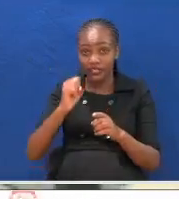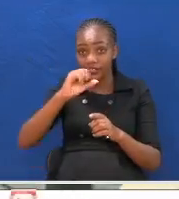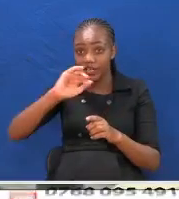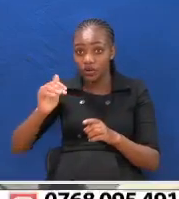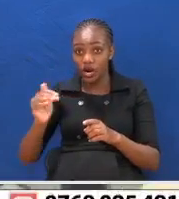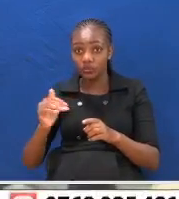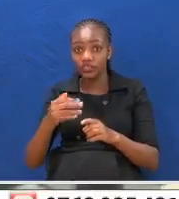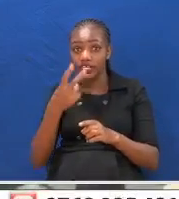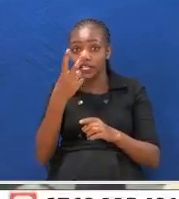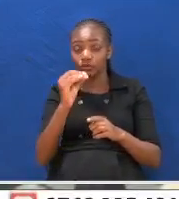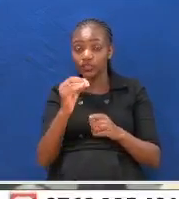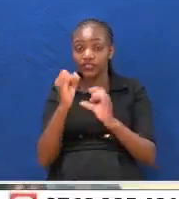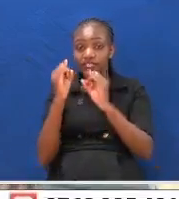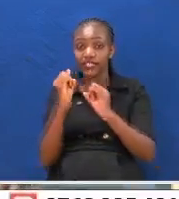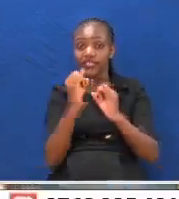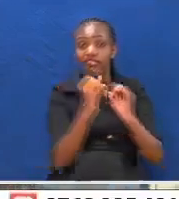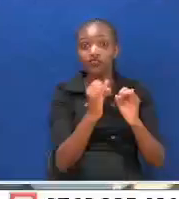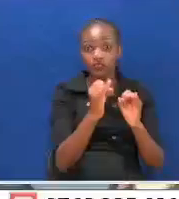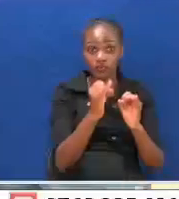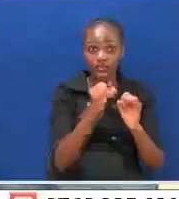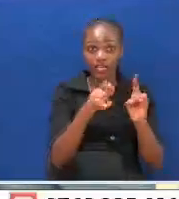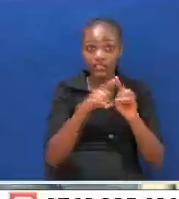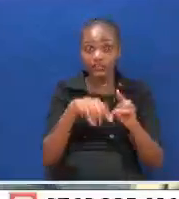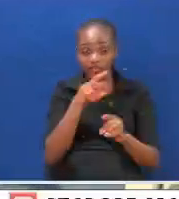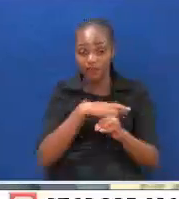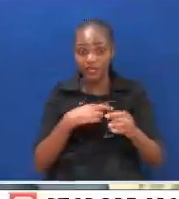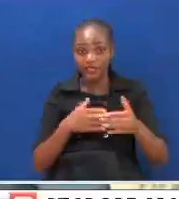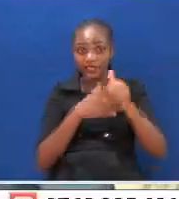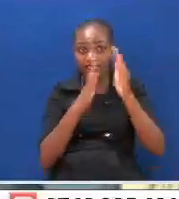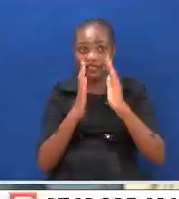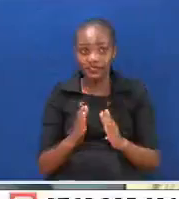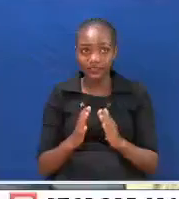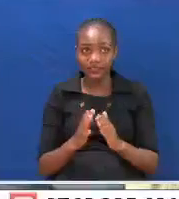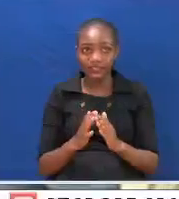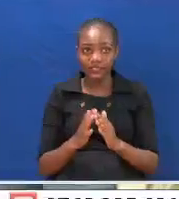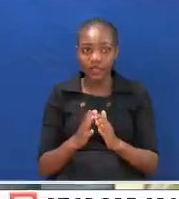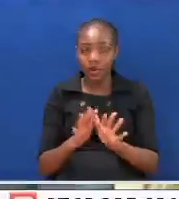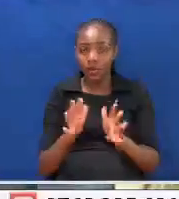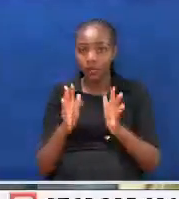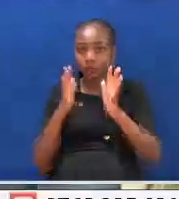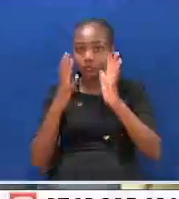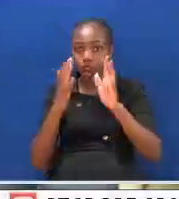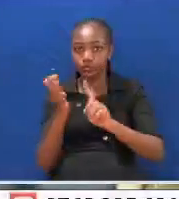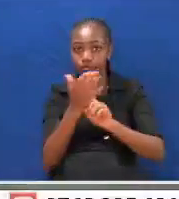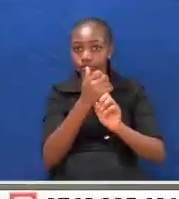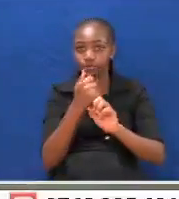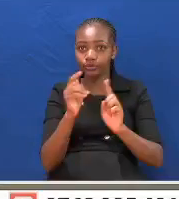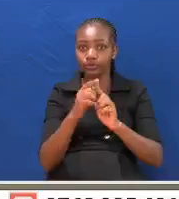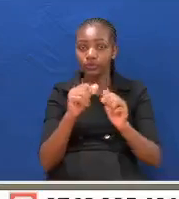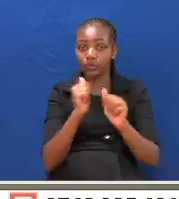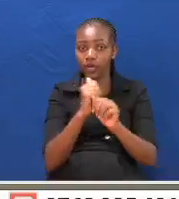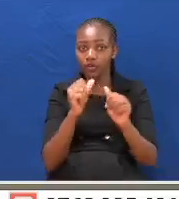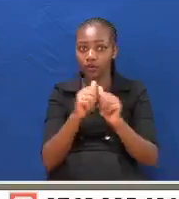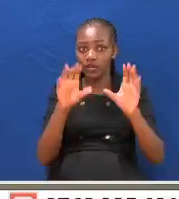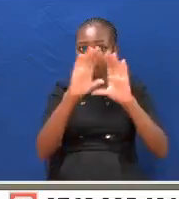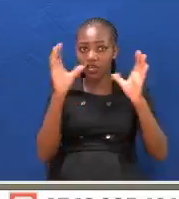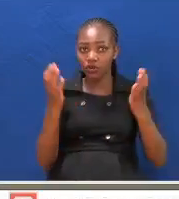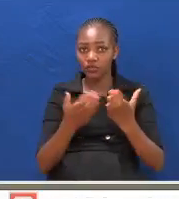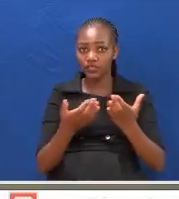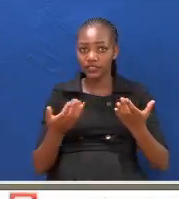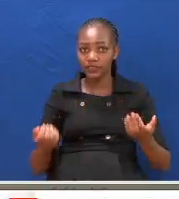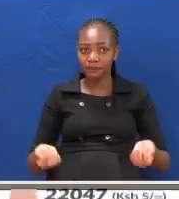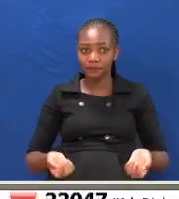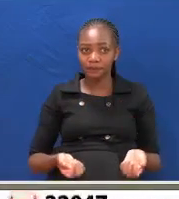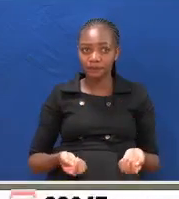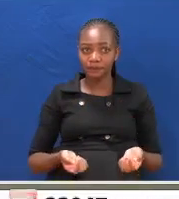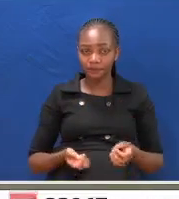individuals including paramount chiefs and spiritual leaders were feted for their achievements and contribution to the community. Stanley